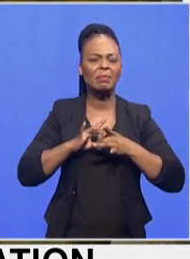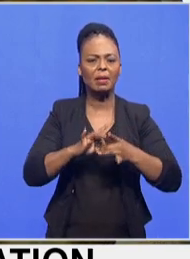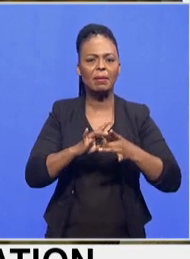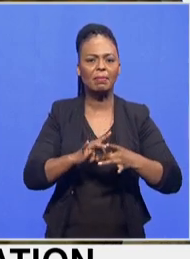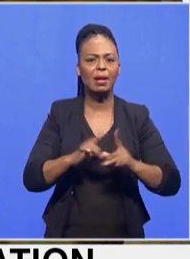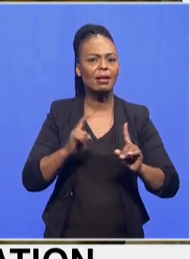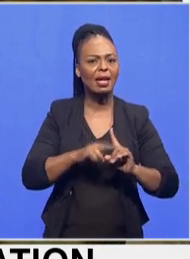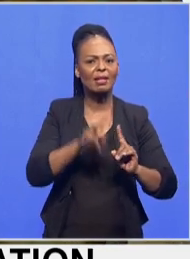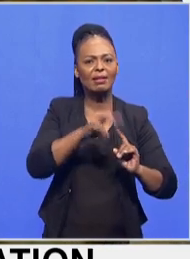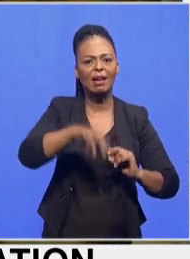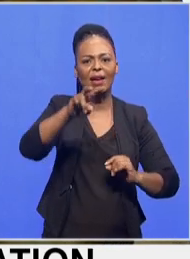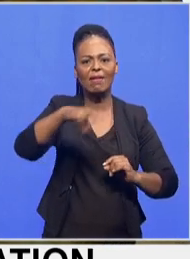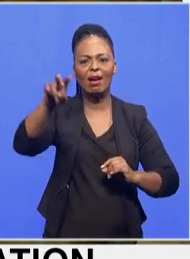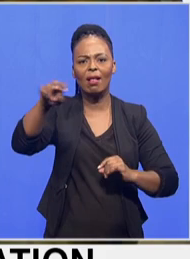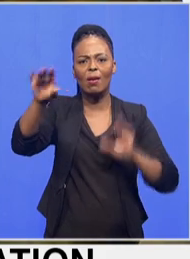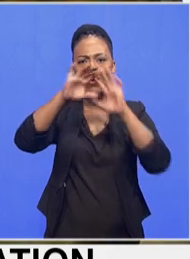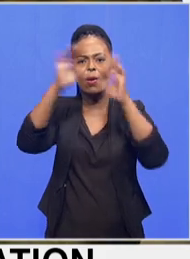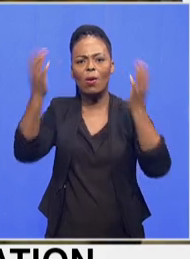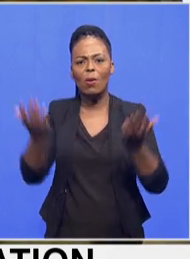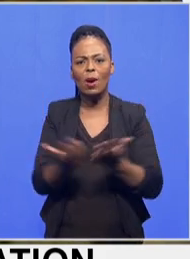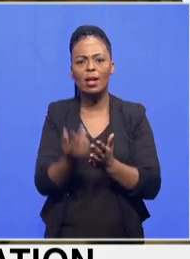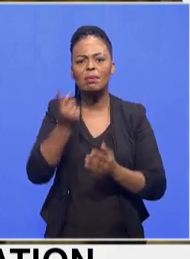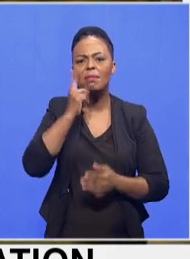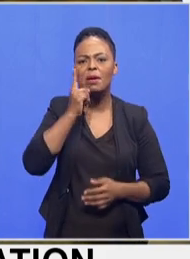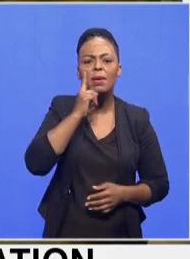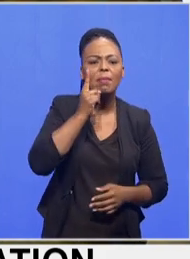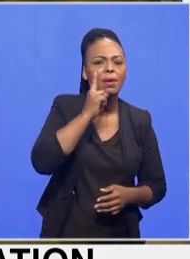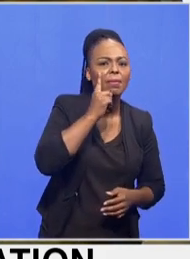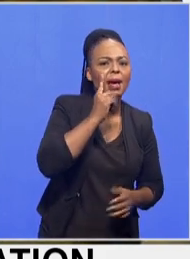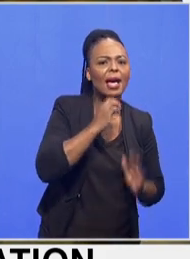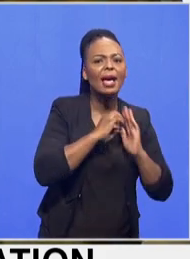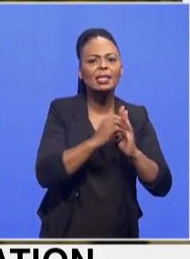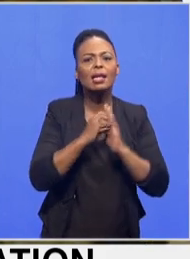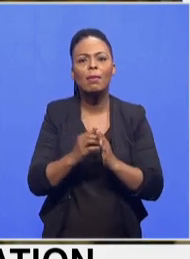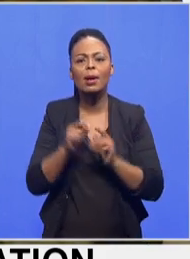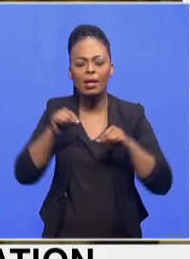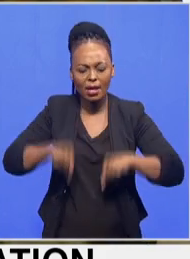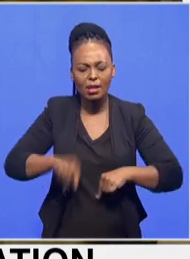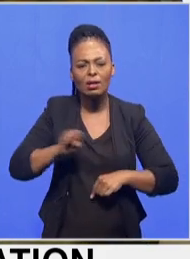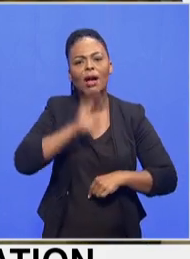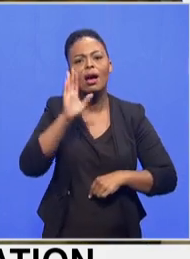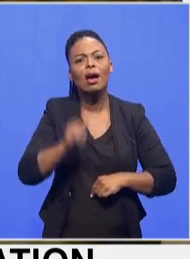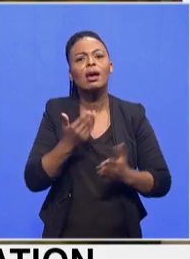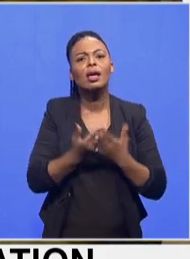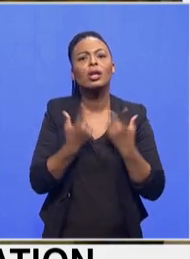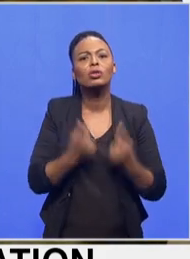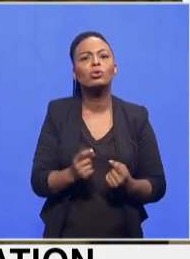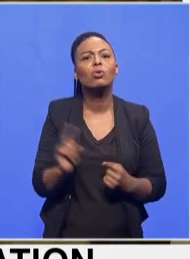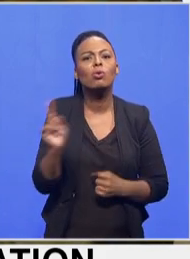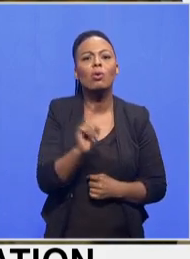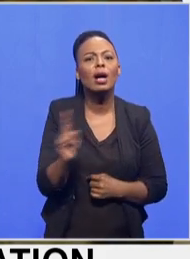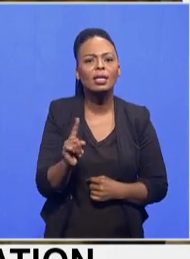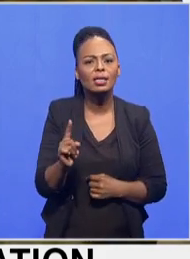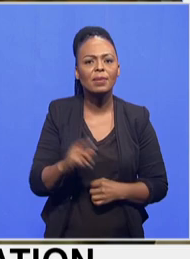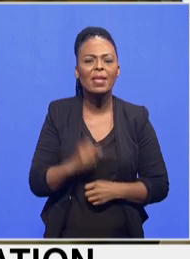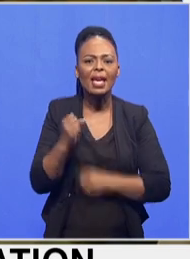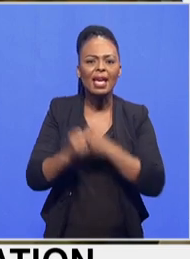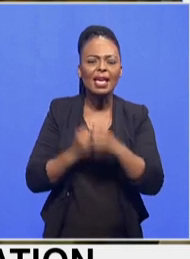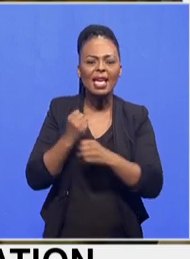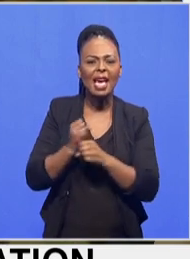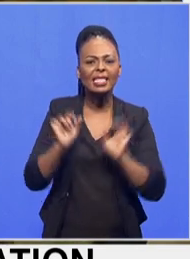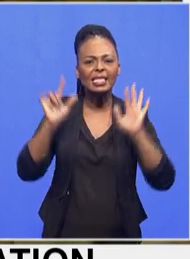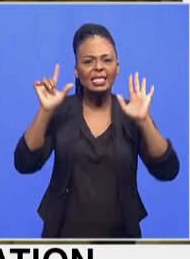the world looking at examples of what could be done. The fact that for more than 7 years, the Free